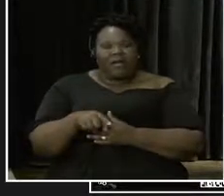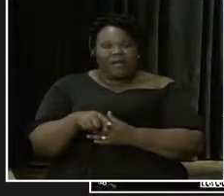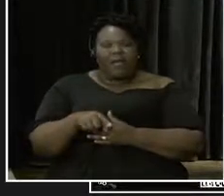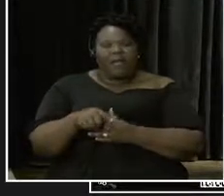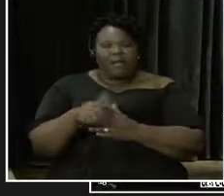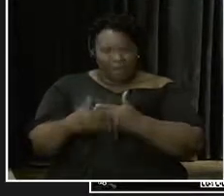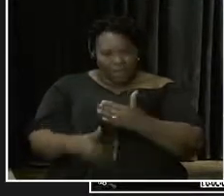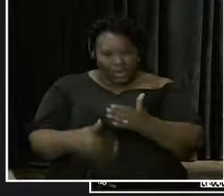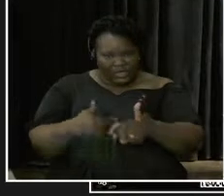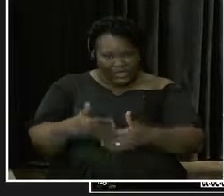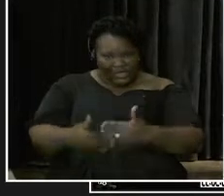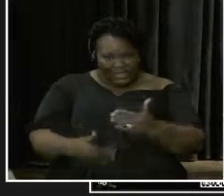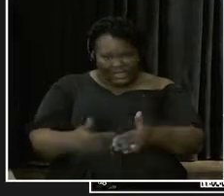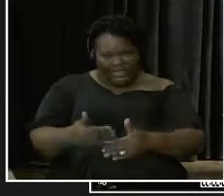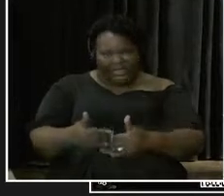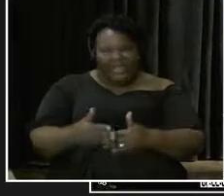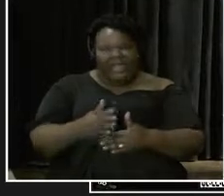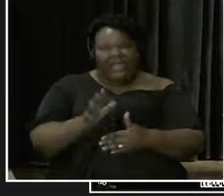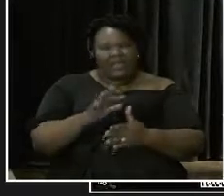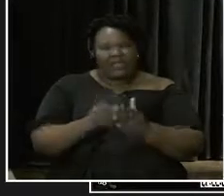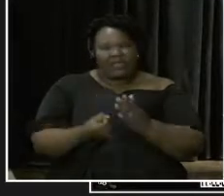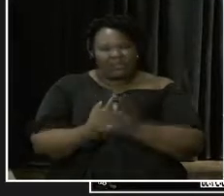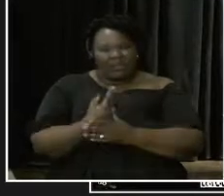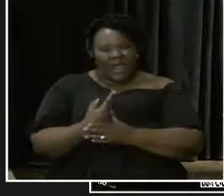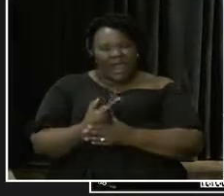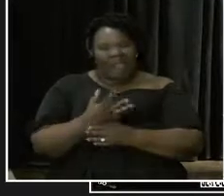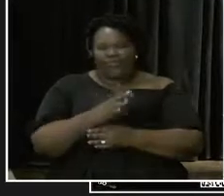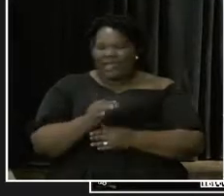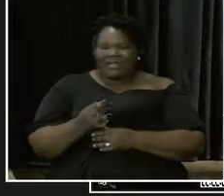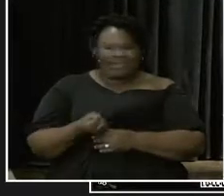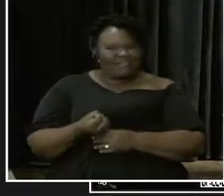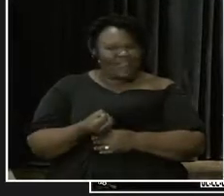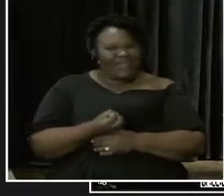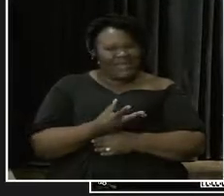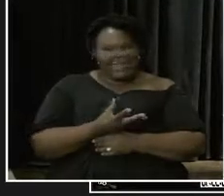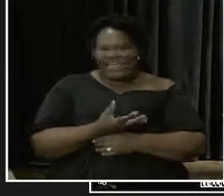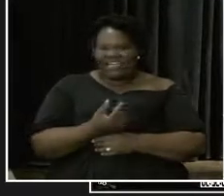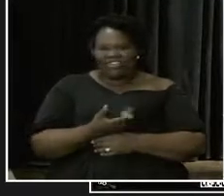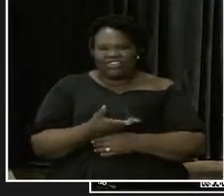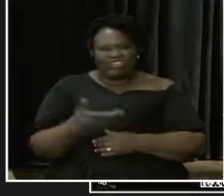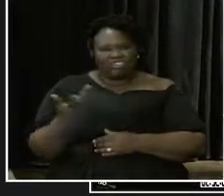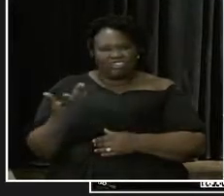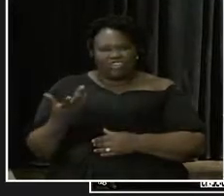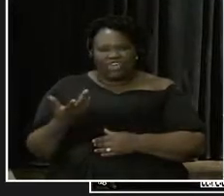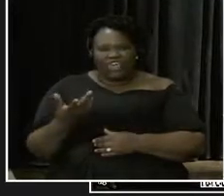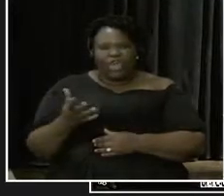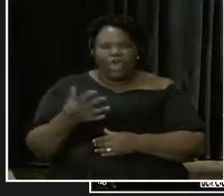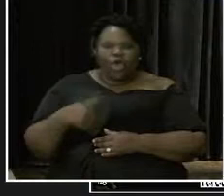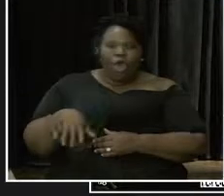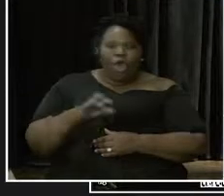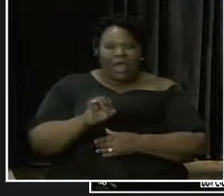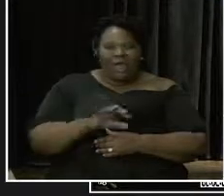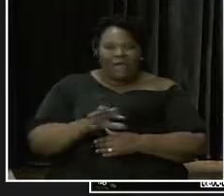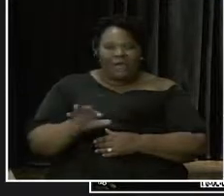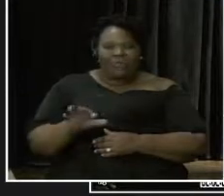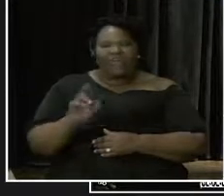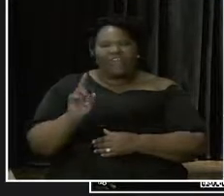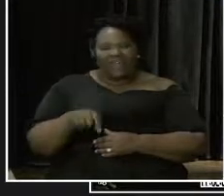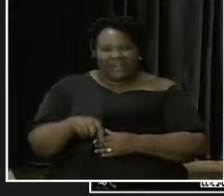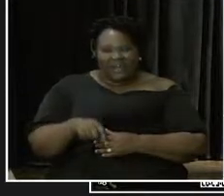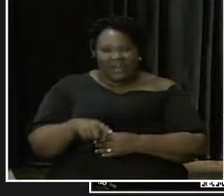process that takes place. We just do not give them willy-nilly, and everybody has to be accounted for and